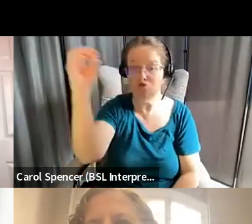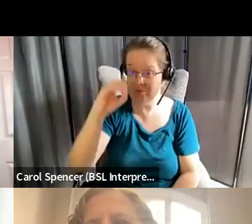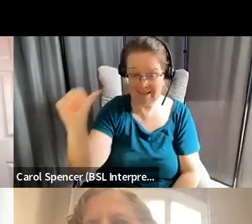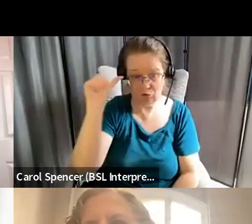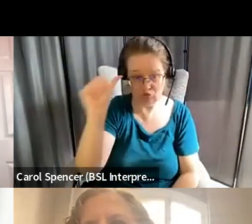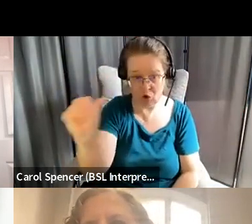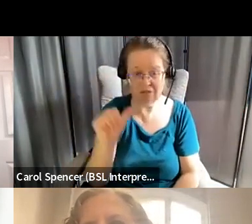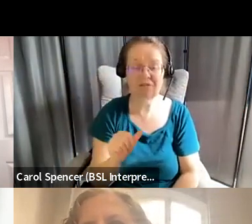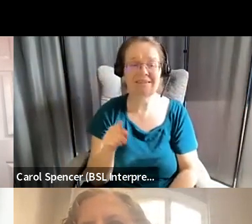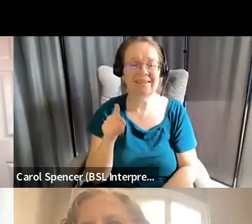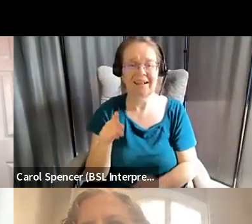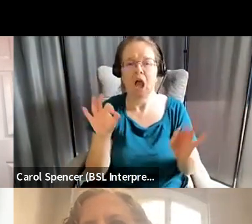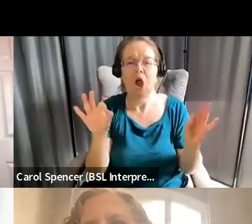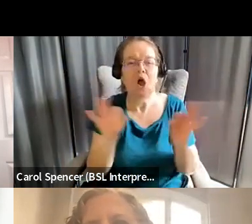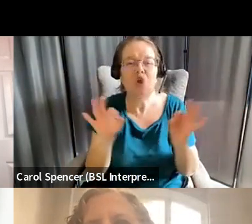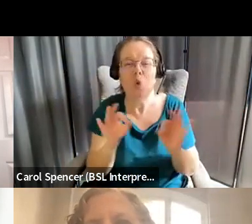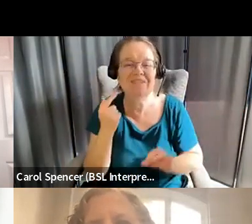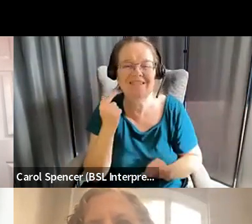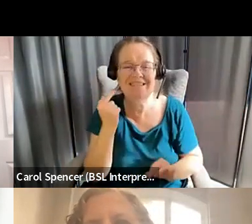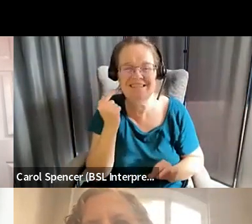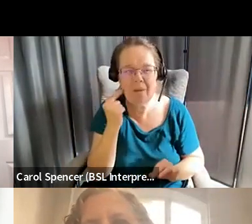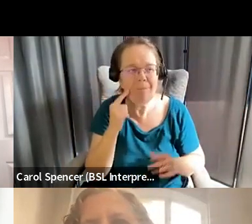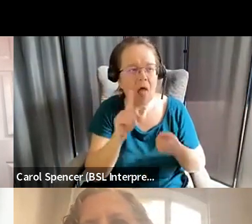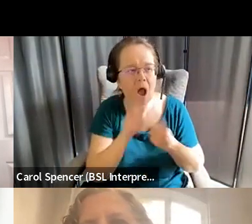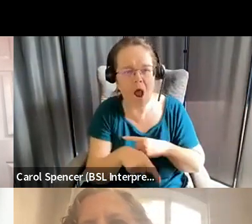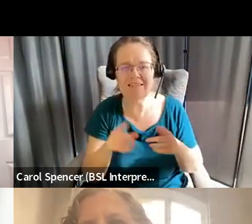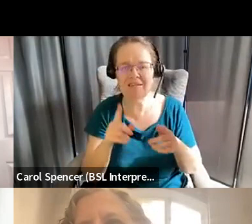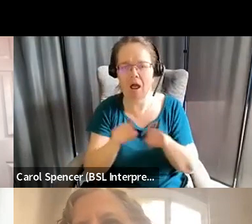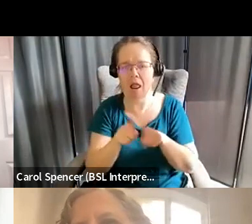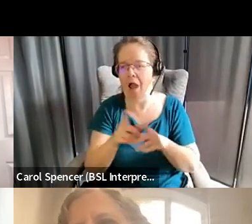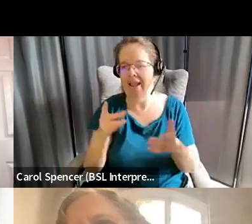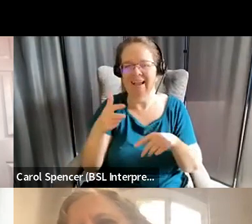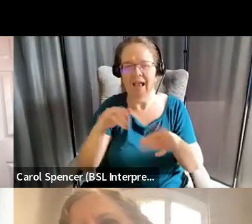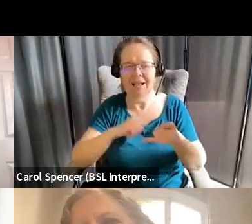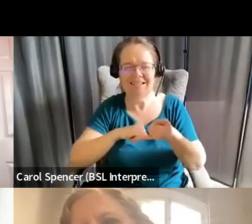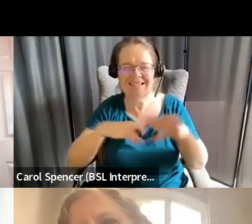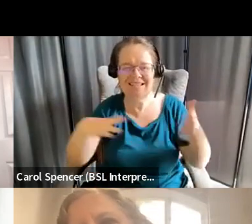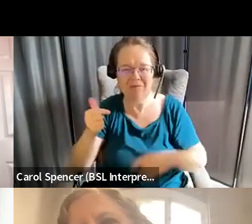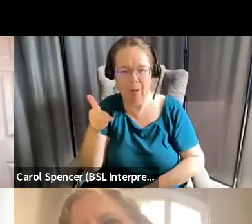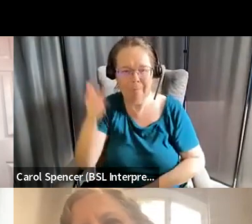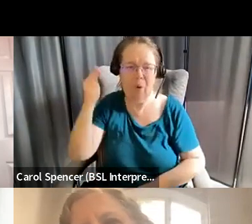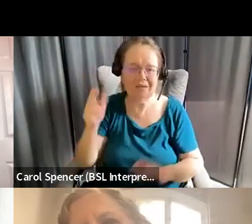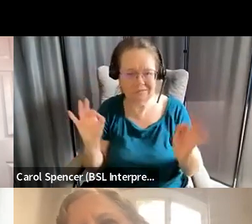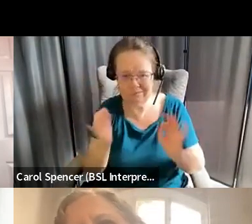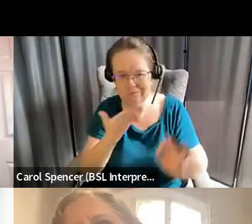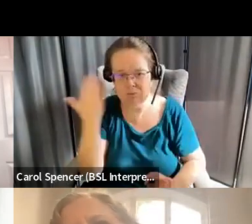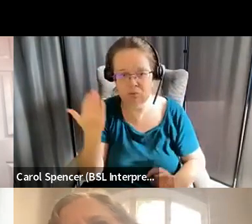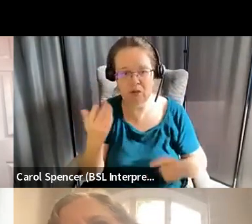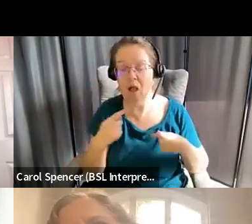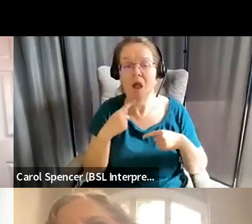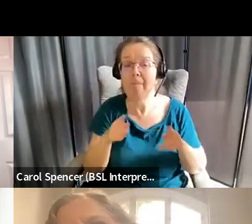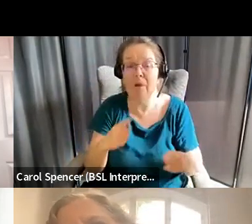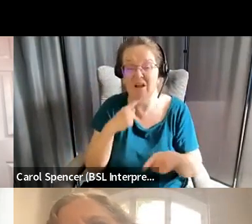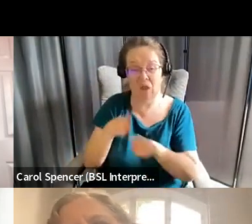it is unavoidable. There is no silver bullet, really. There is no way to design for everyone, but like Holly said, that doesn't mean you shouldn't